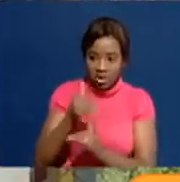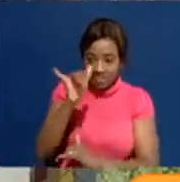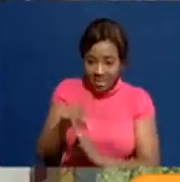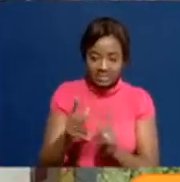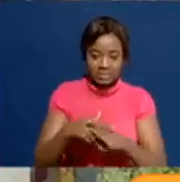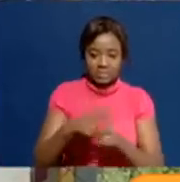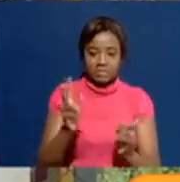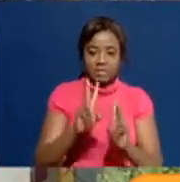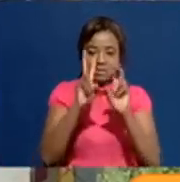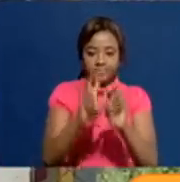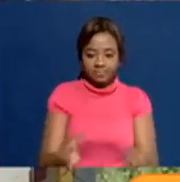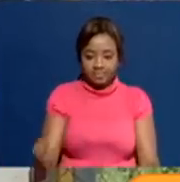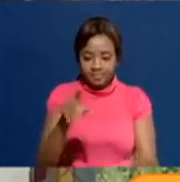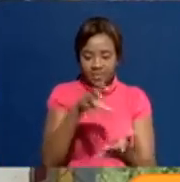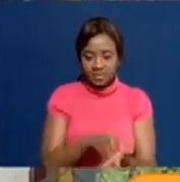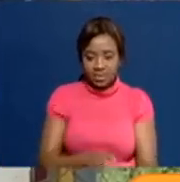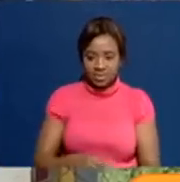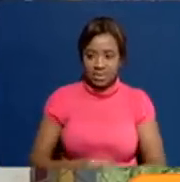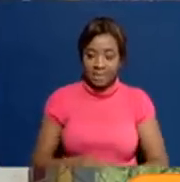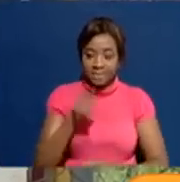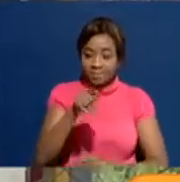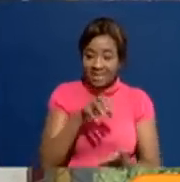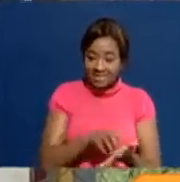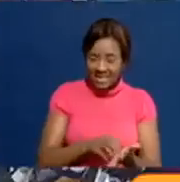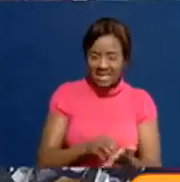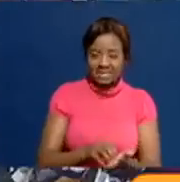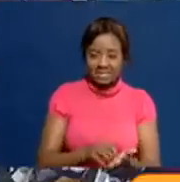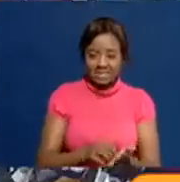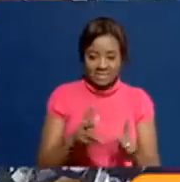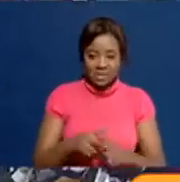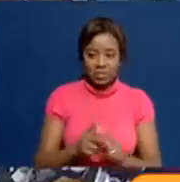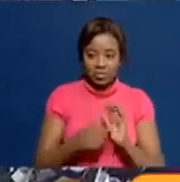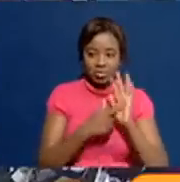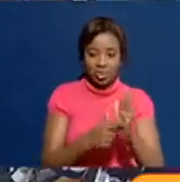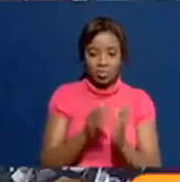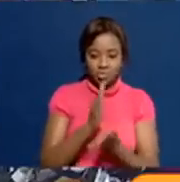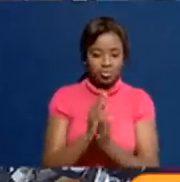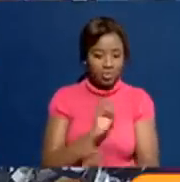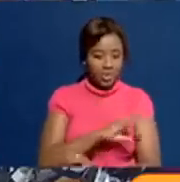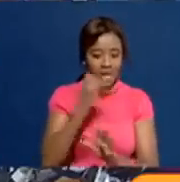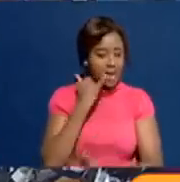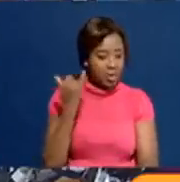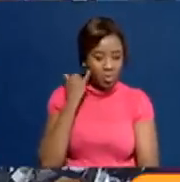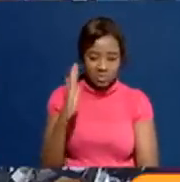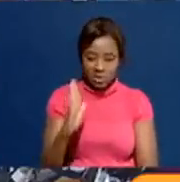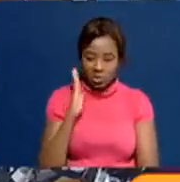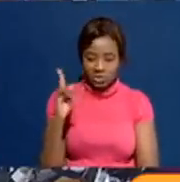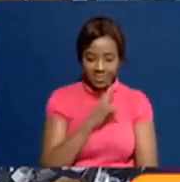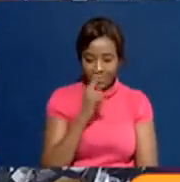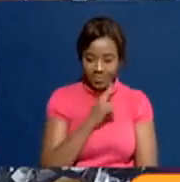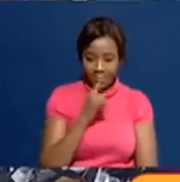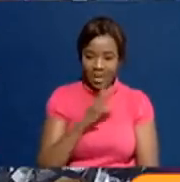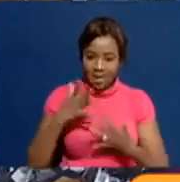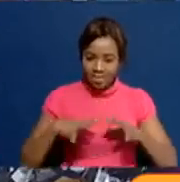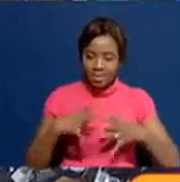launched investigations into the matter. This case lifting the lead on cases of insecurity in Nakuru County, as